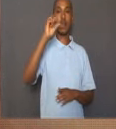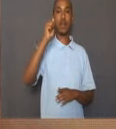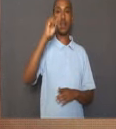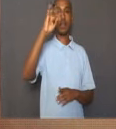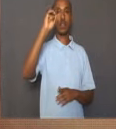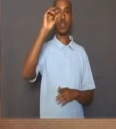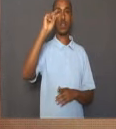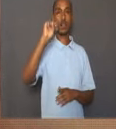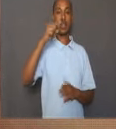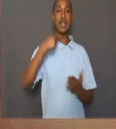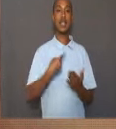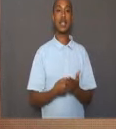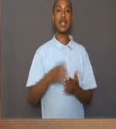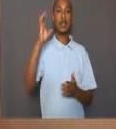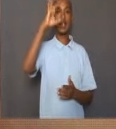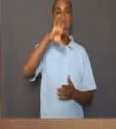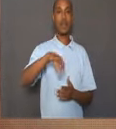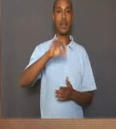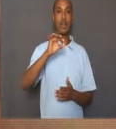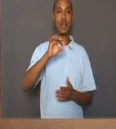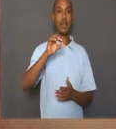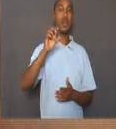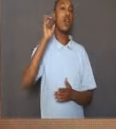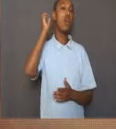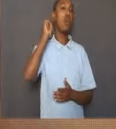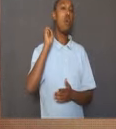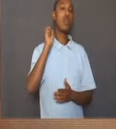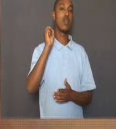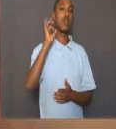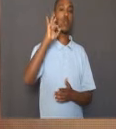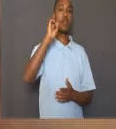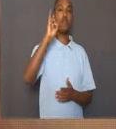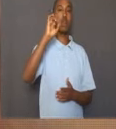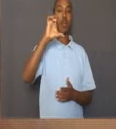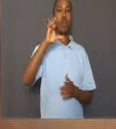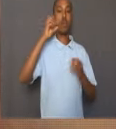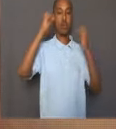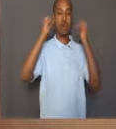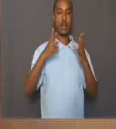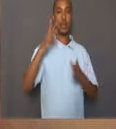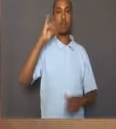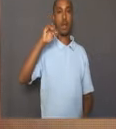These discoveries led to the gold foil experiment conducted by Rutherford.